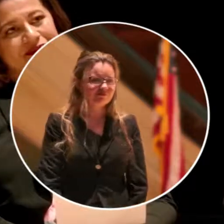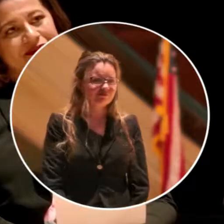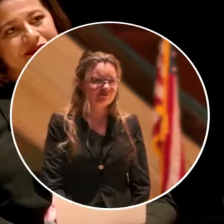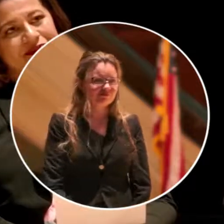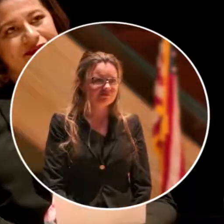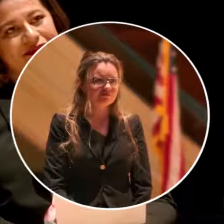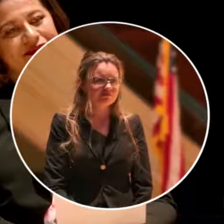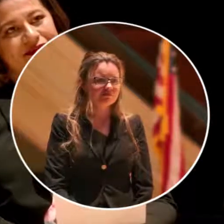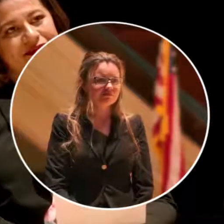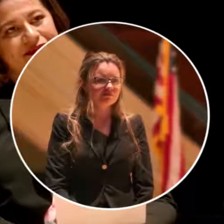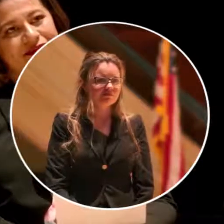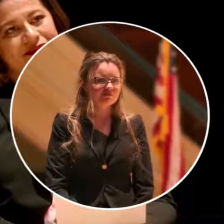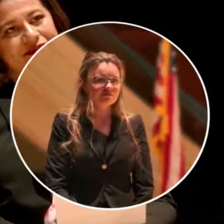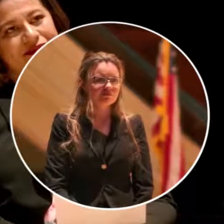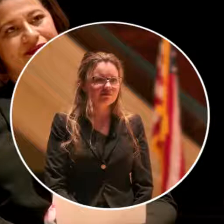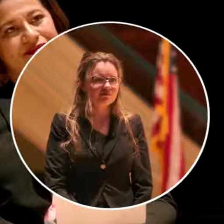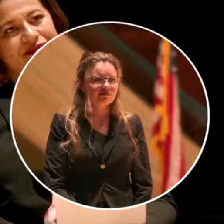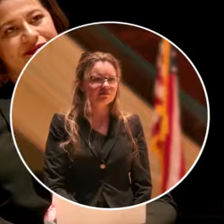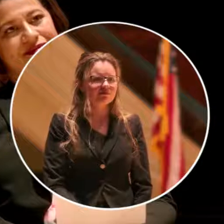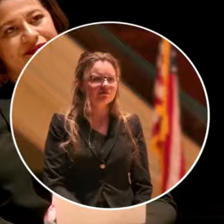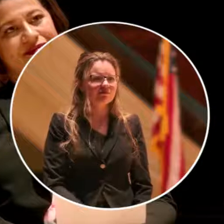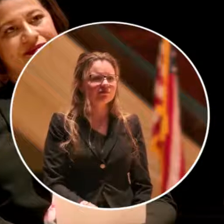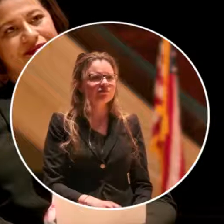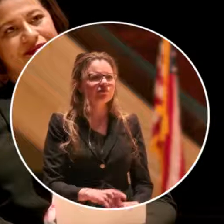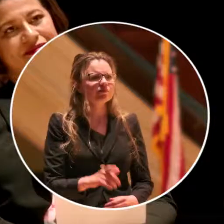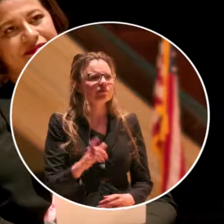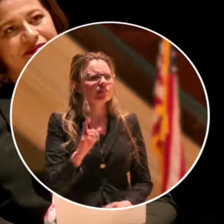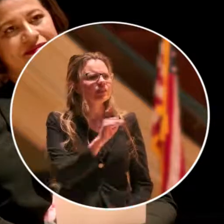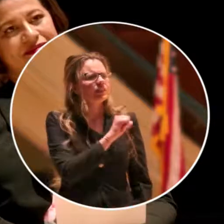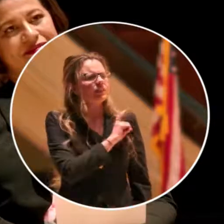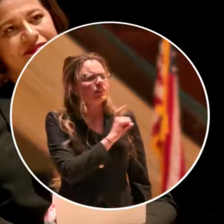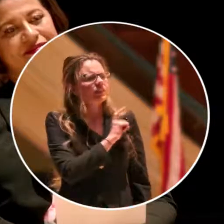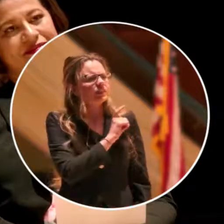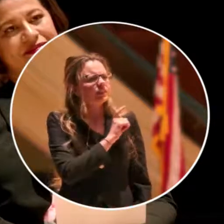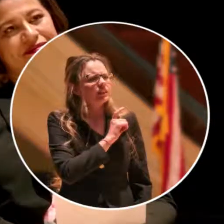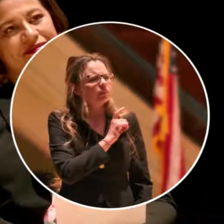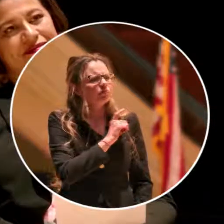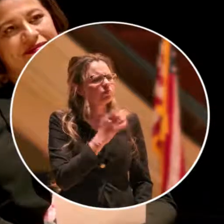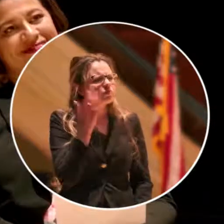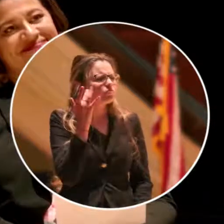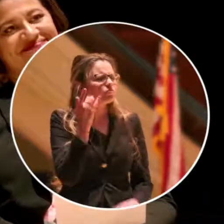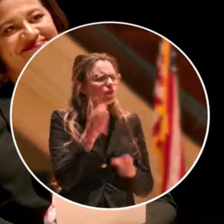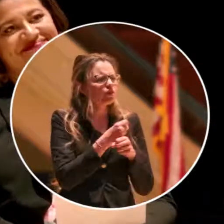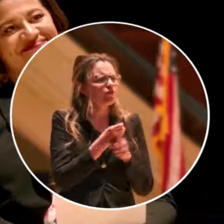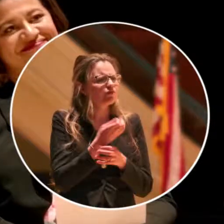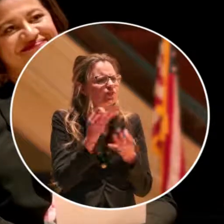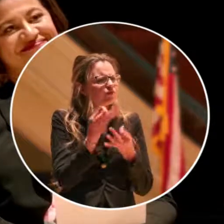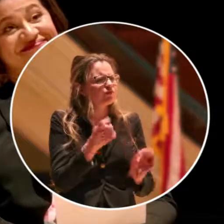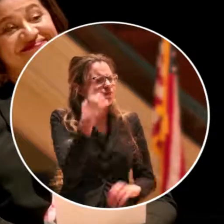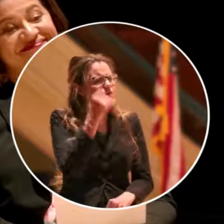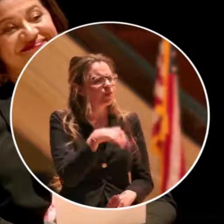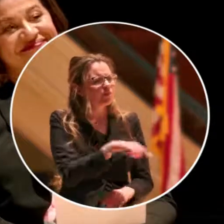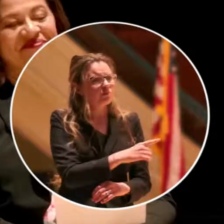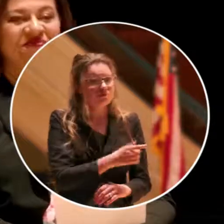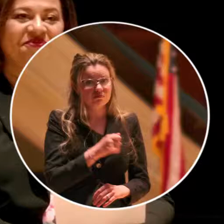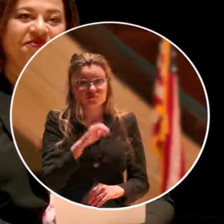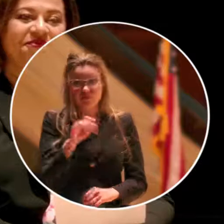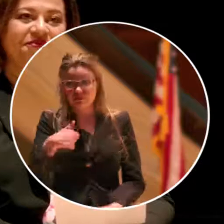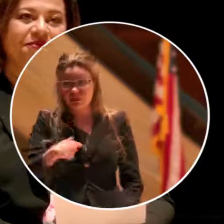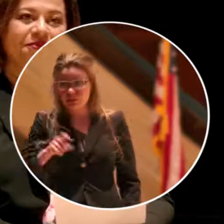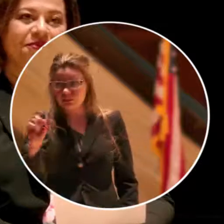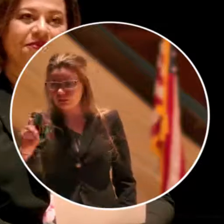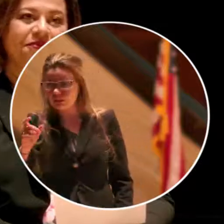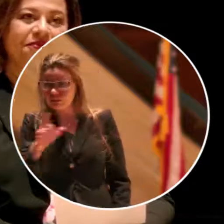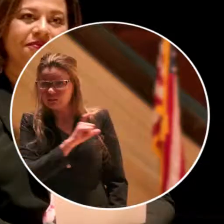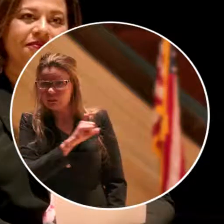When asked why coffee was always free to the local cops, she'd reply, if I ever need them, they'll be there. And they were. She never